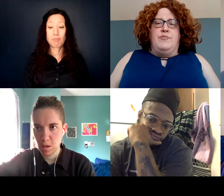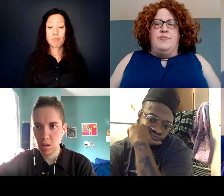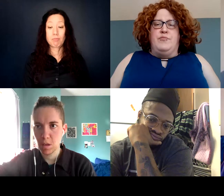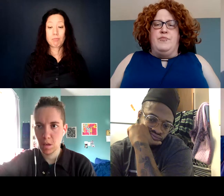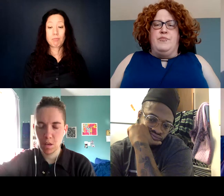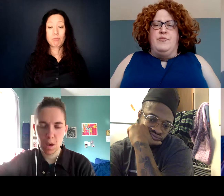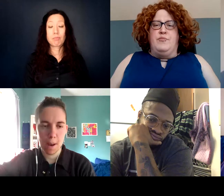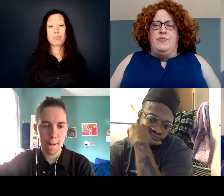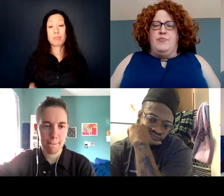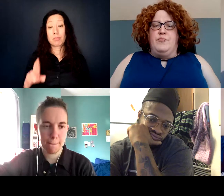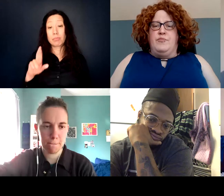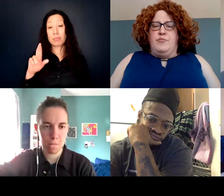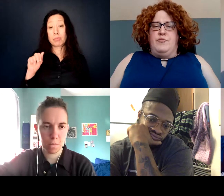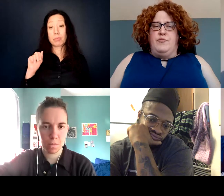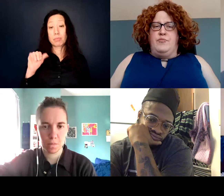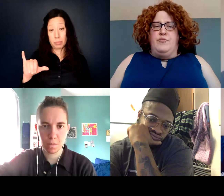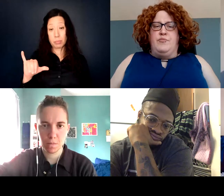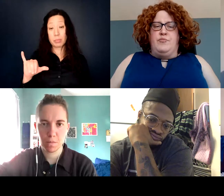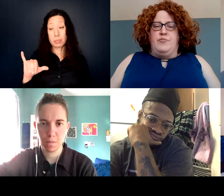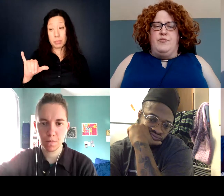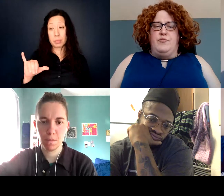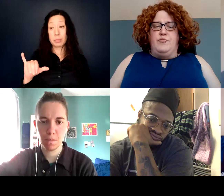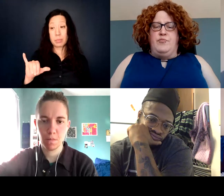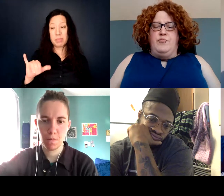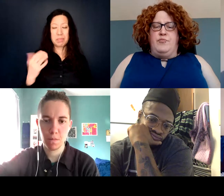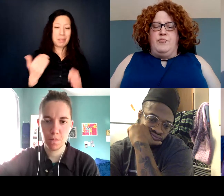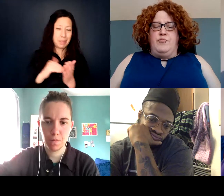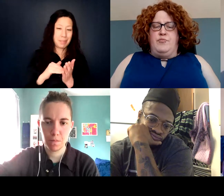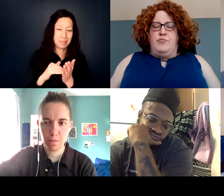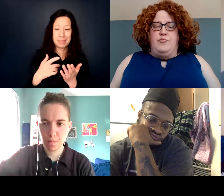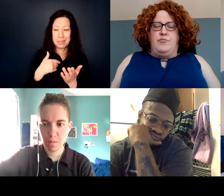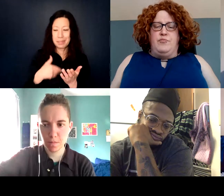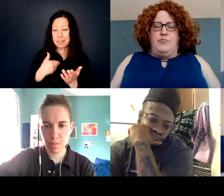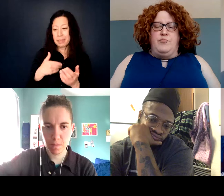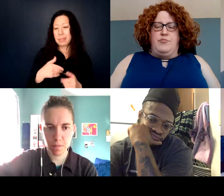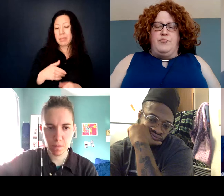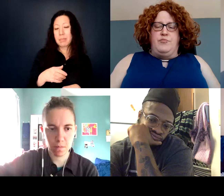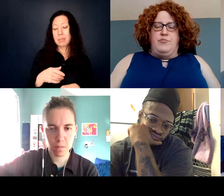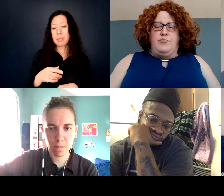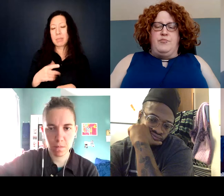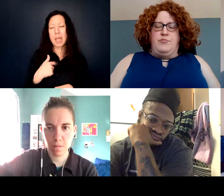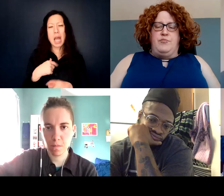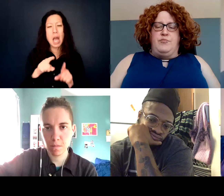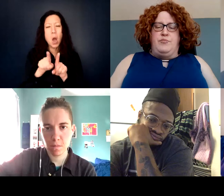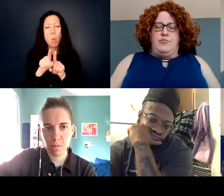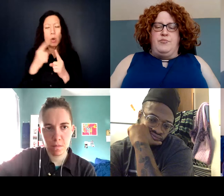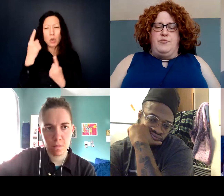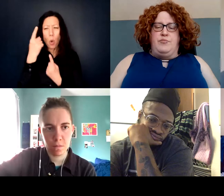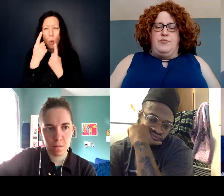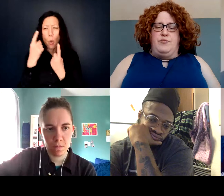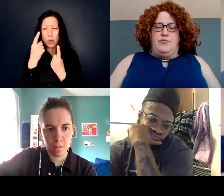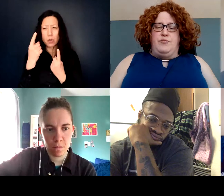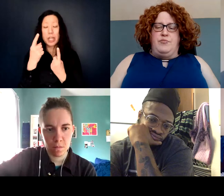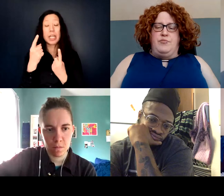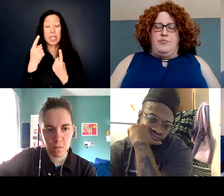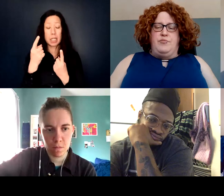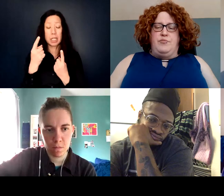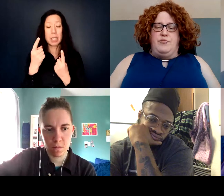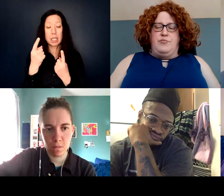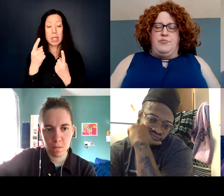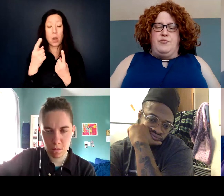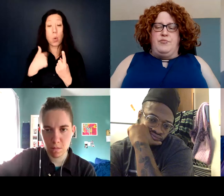This is Ray again. I'm also wondering about how we can steer what kind of trainers we have on